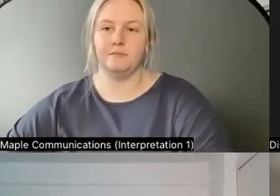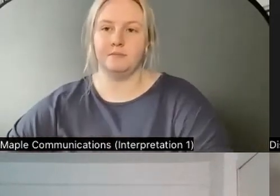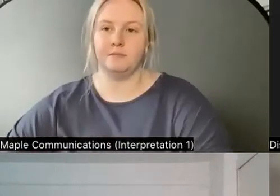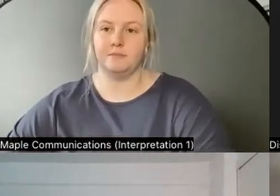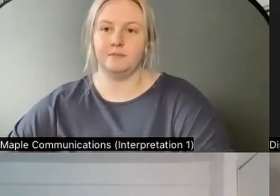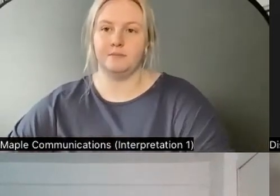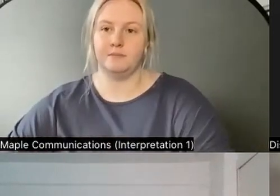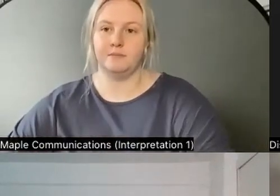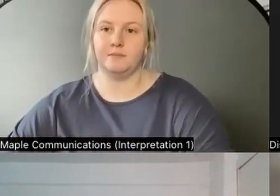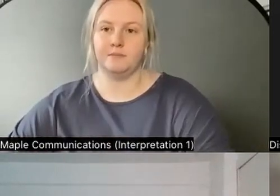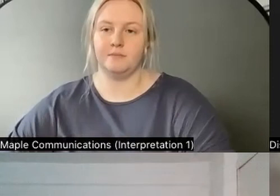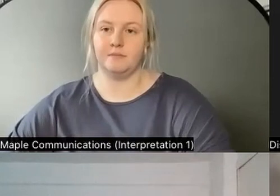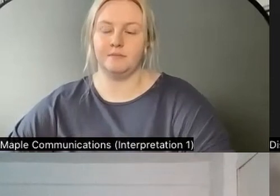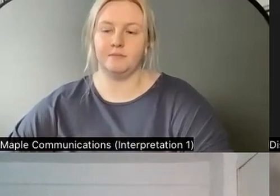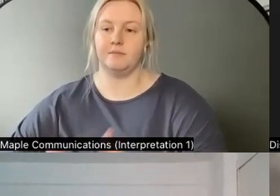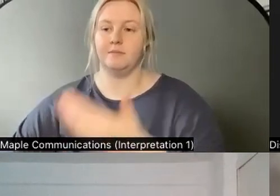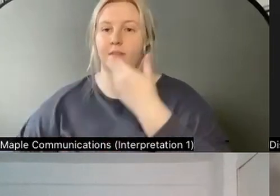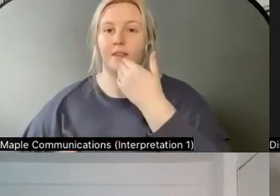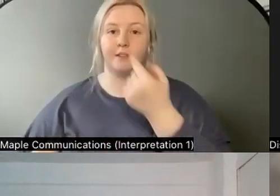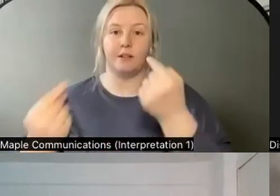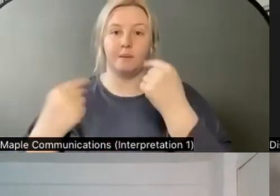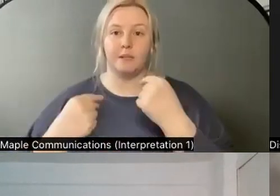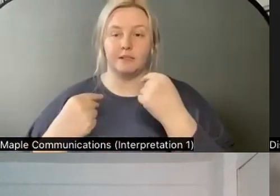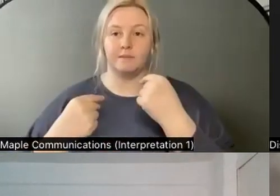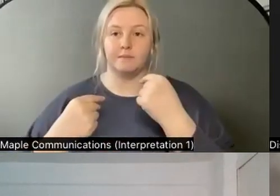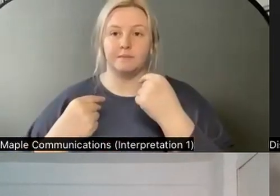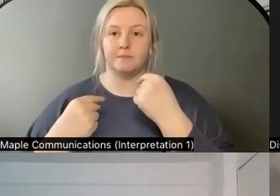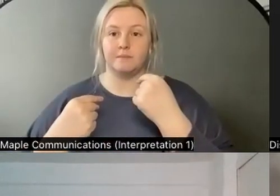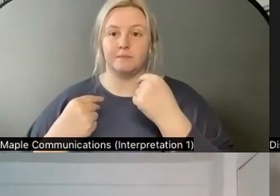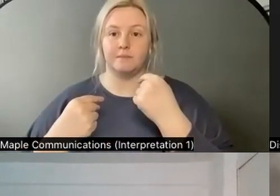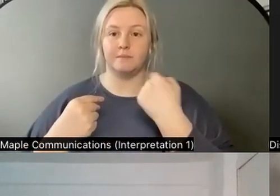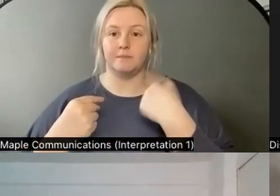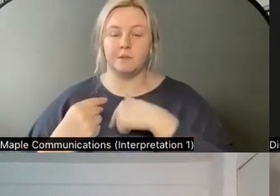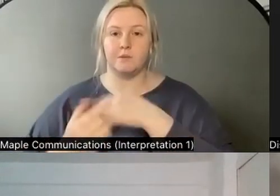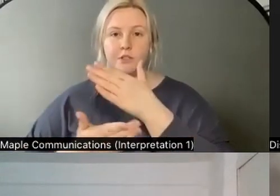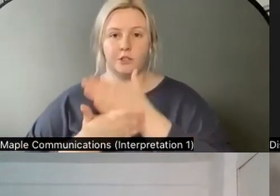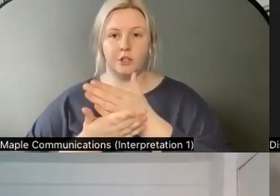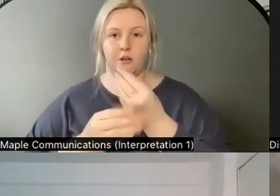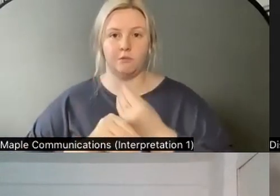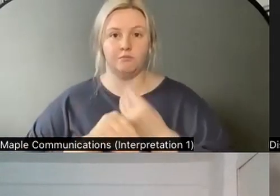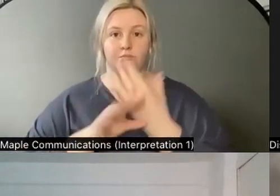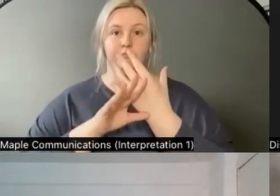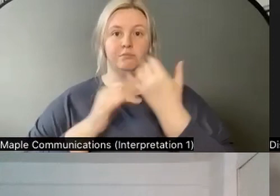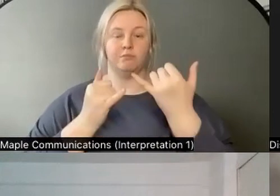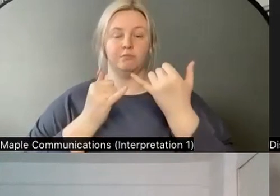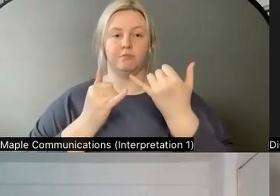Thanks for being in this space, everyone. I think we've stopped live streaming at least.